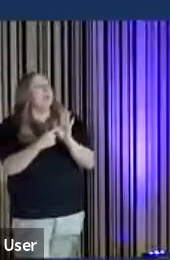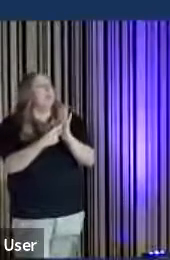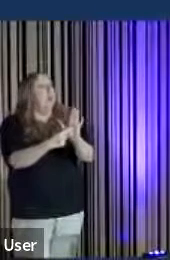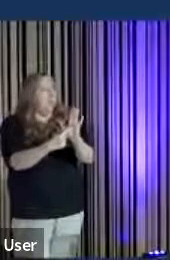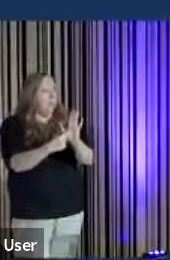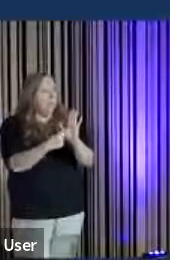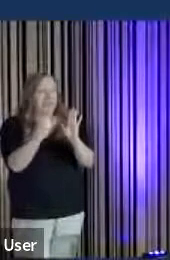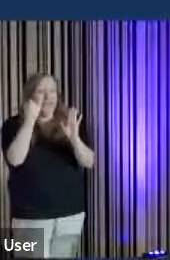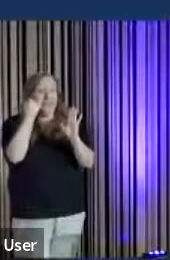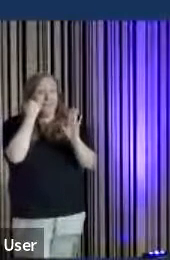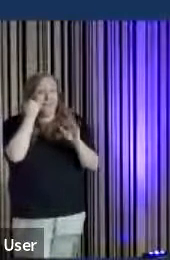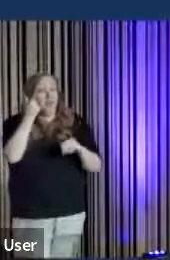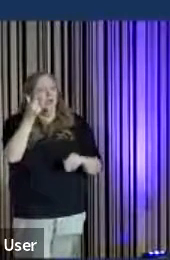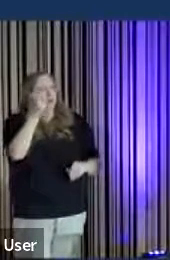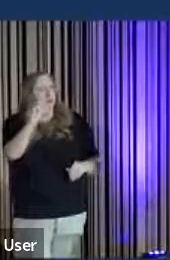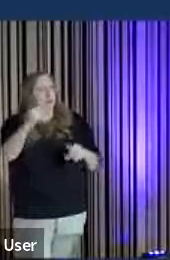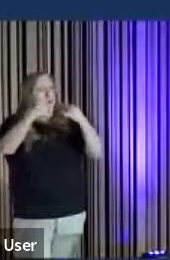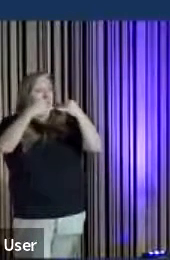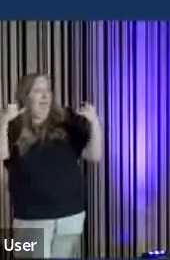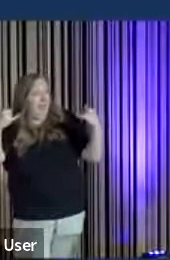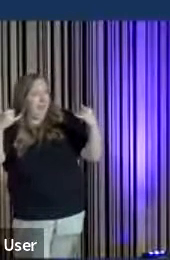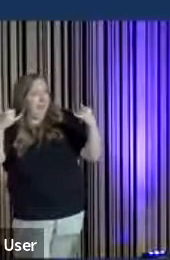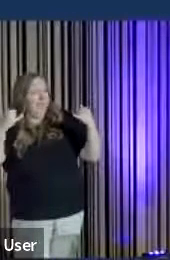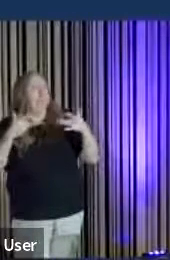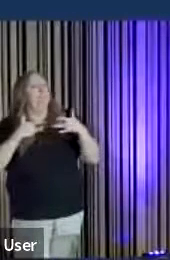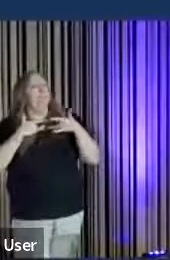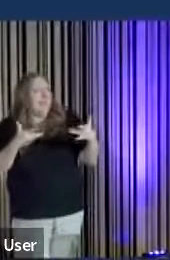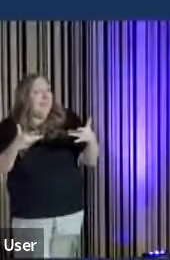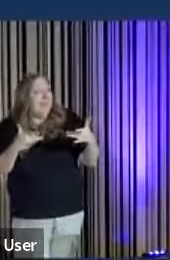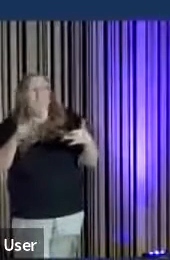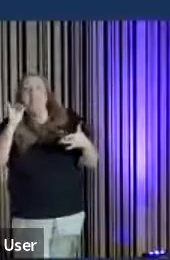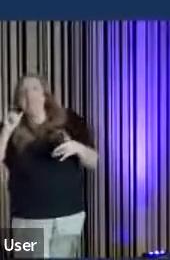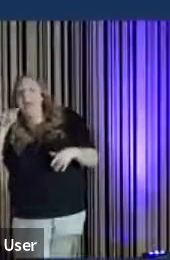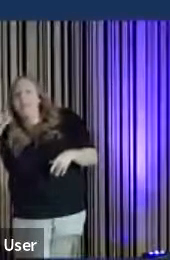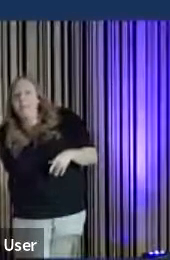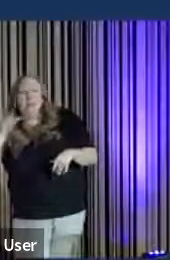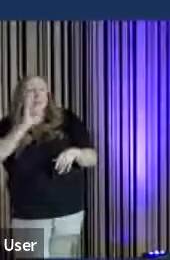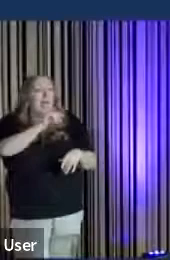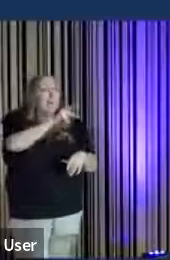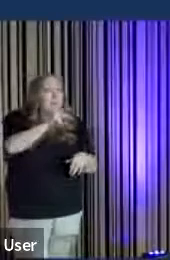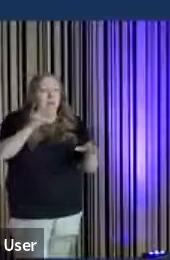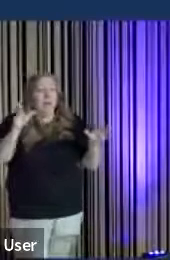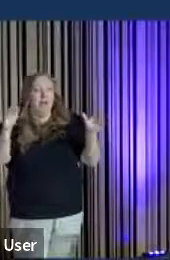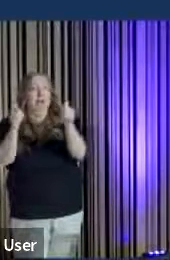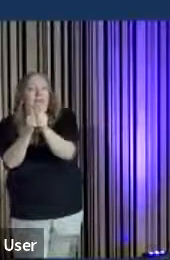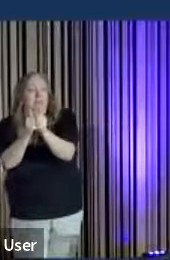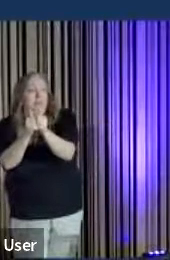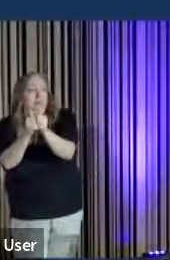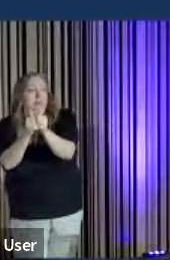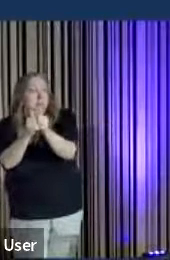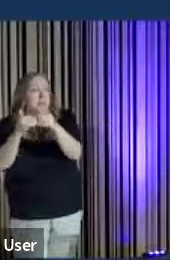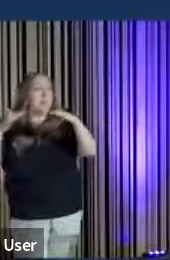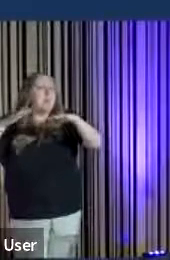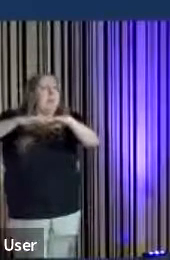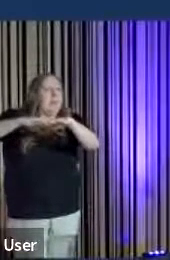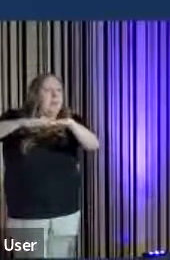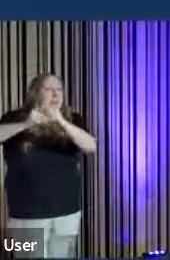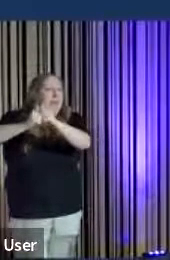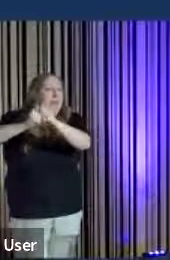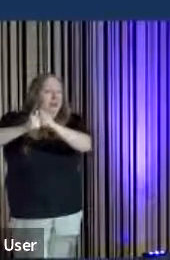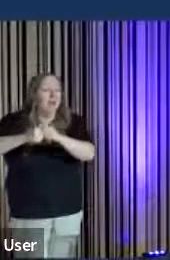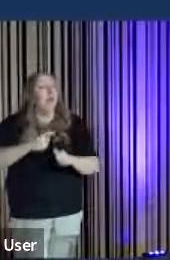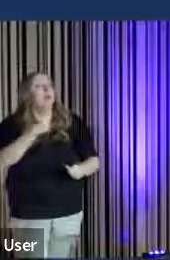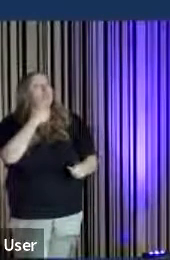co-occur. So the green lines indicate that these organisms are found together, or the red lines between them indicate that they are never